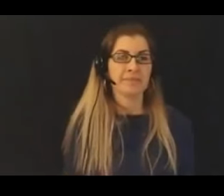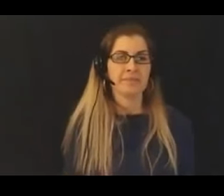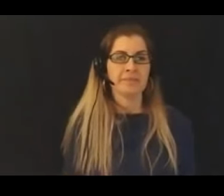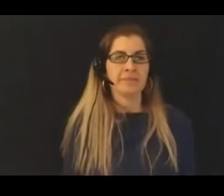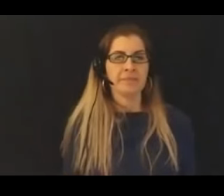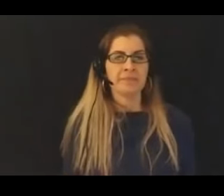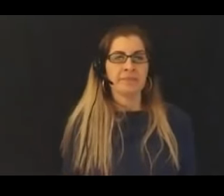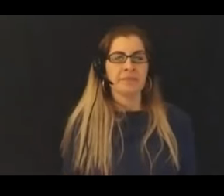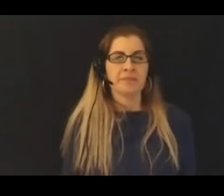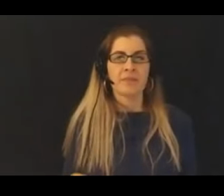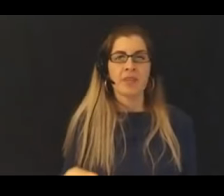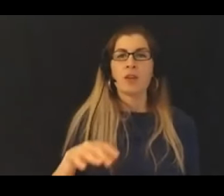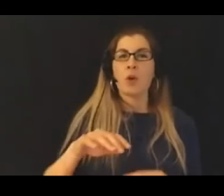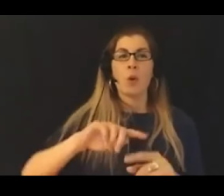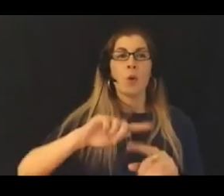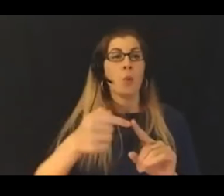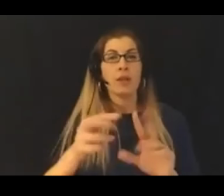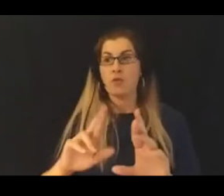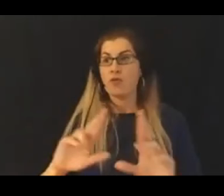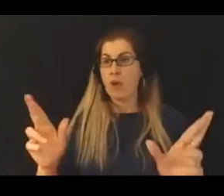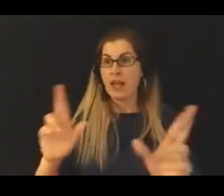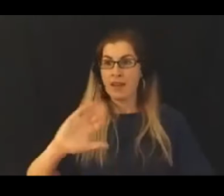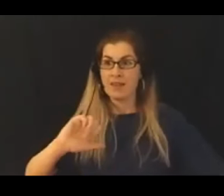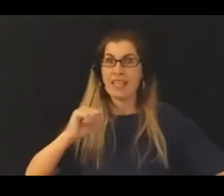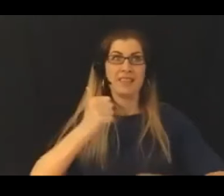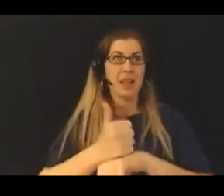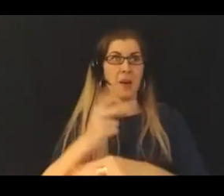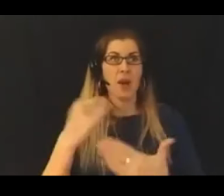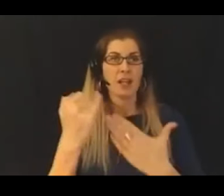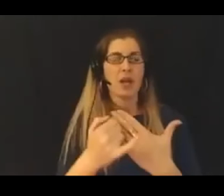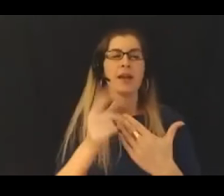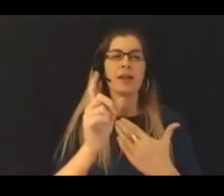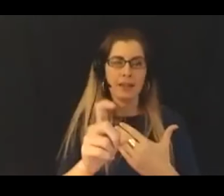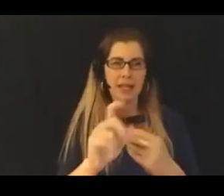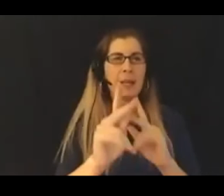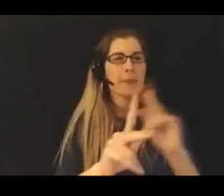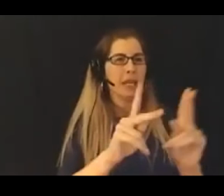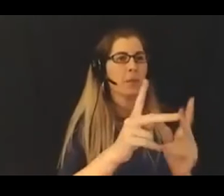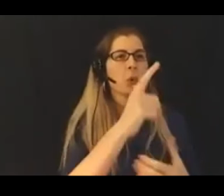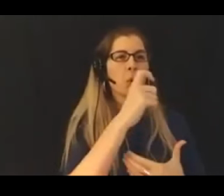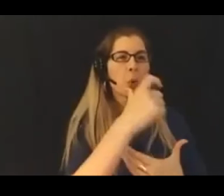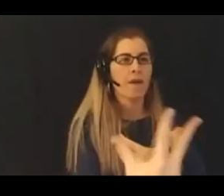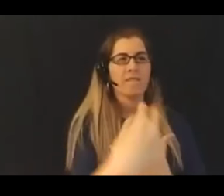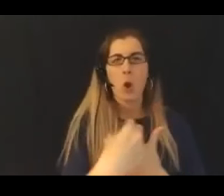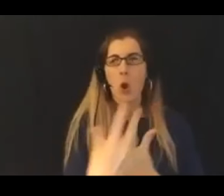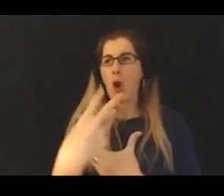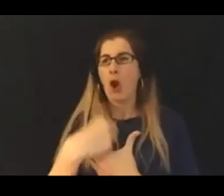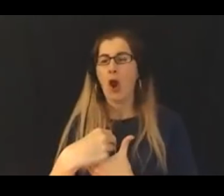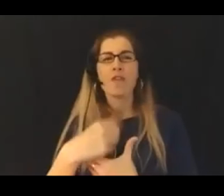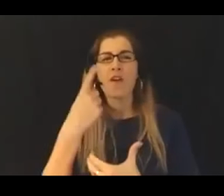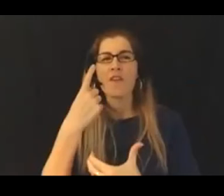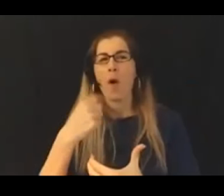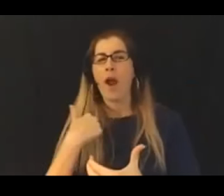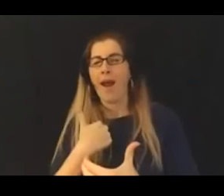So when it came time to implement the project, of course, the first step was recruitment, getting participants for our study. And